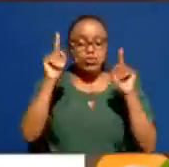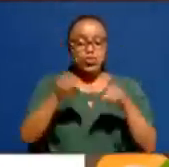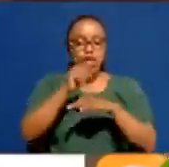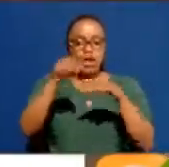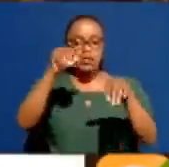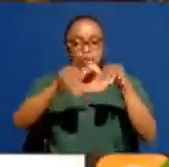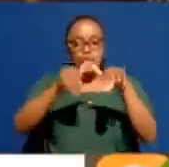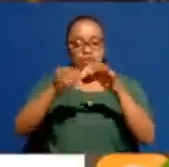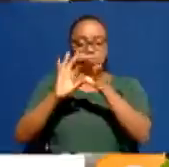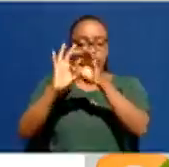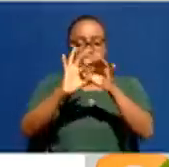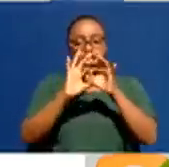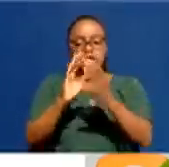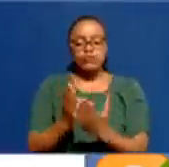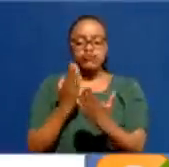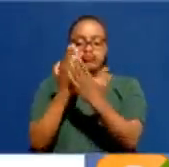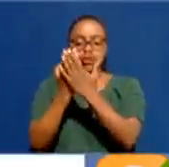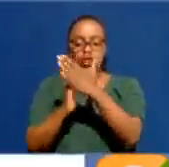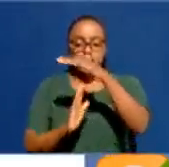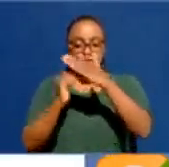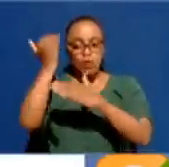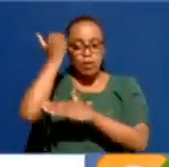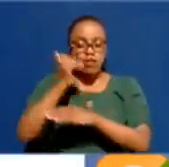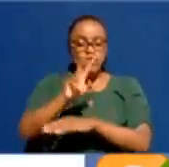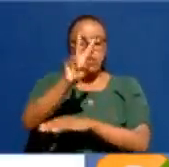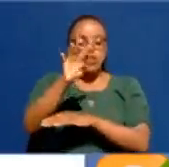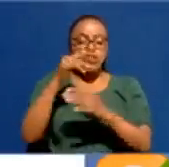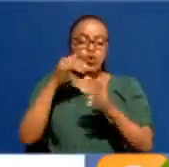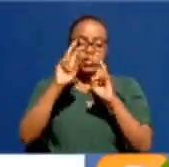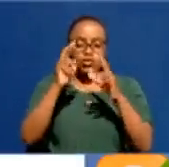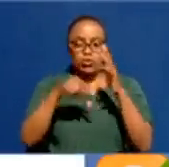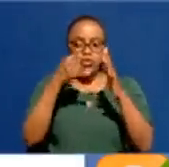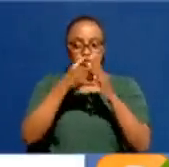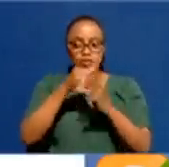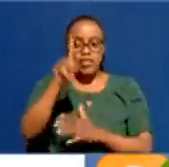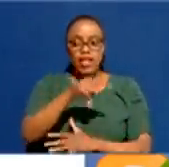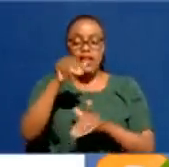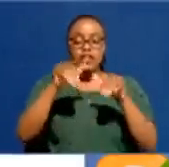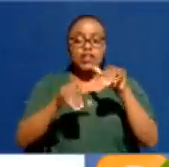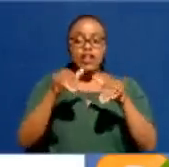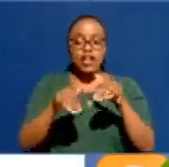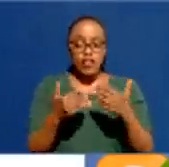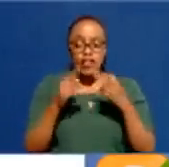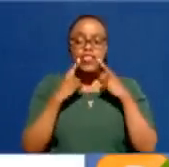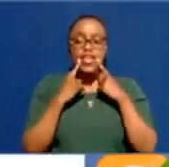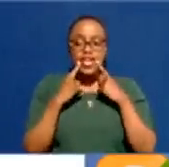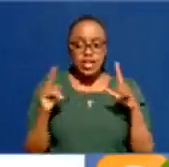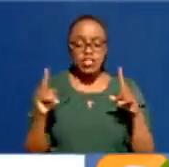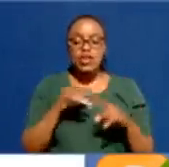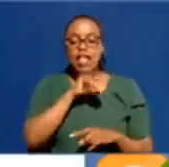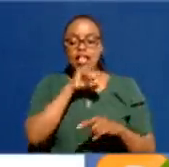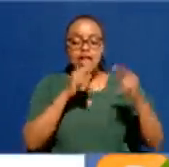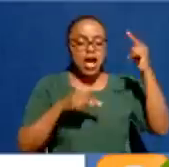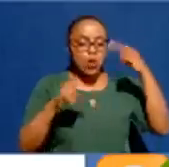election. Azimio presented to the apex court 24 issues, including the nullification of the election, a declaration that Odinga won